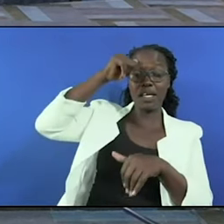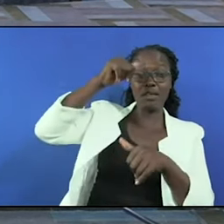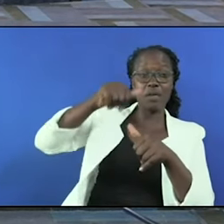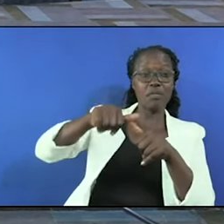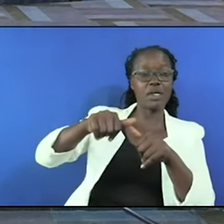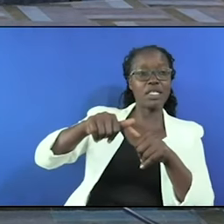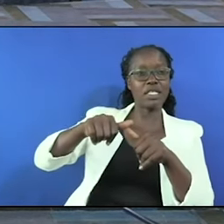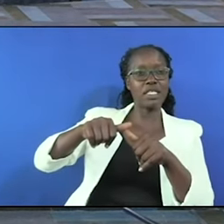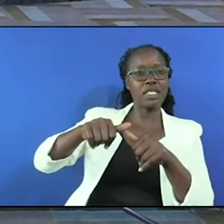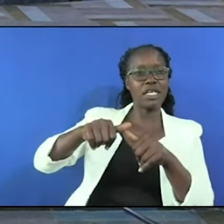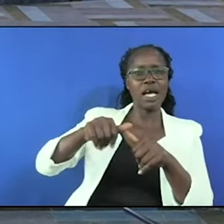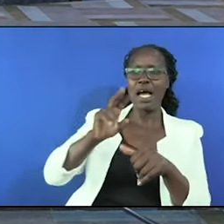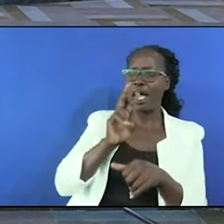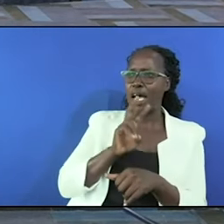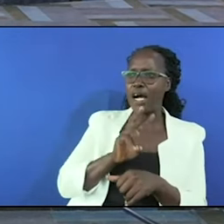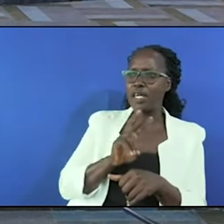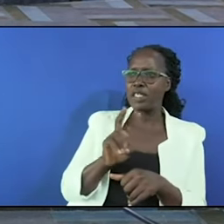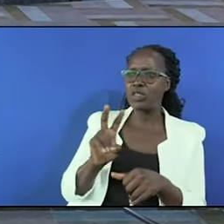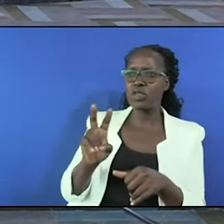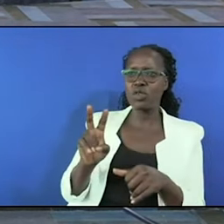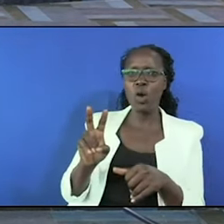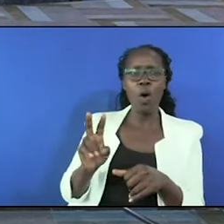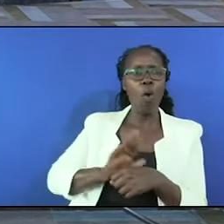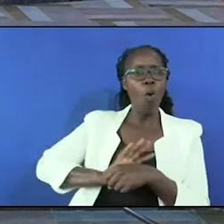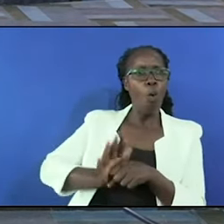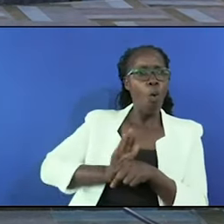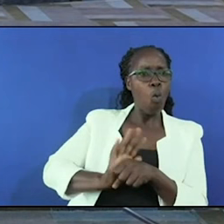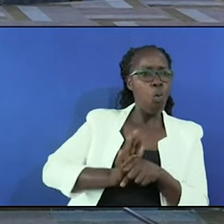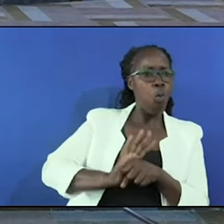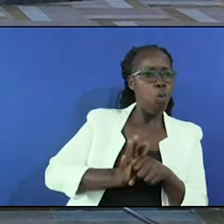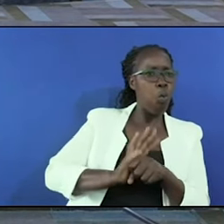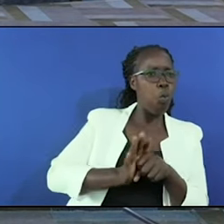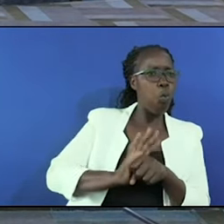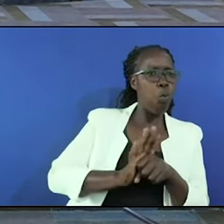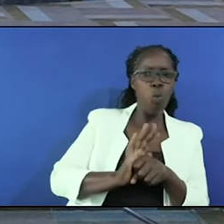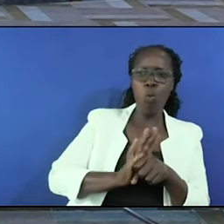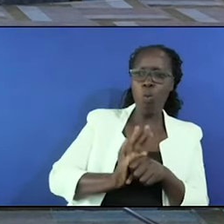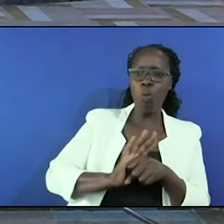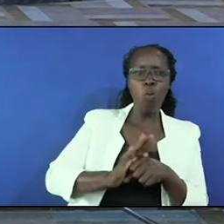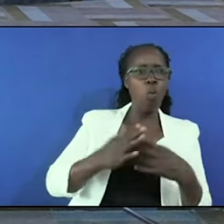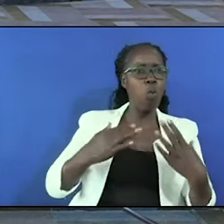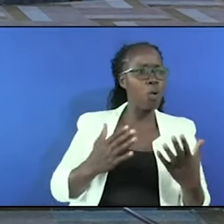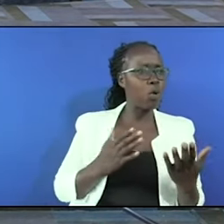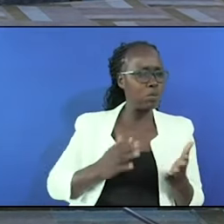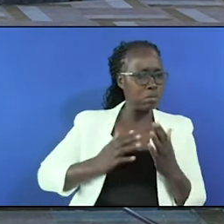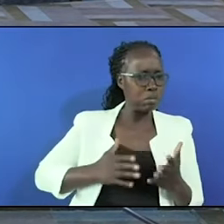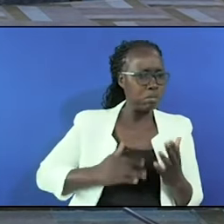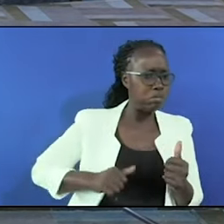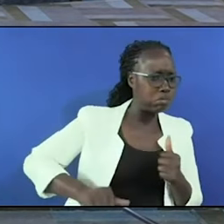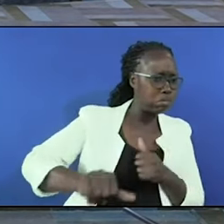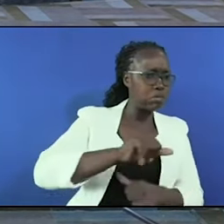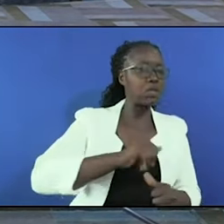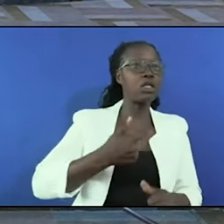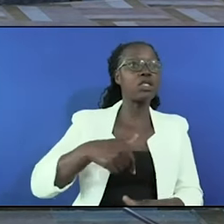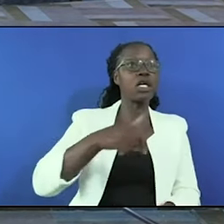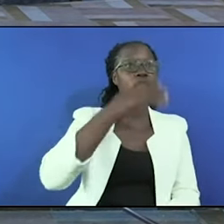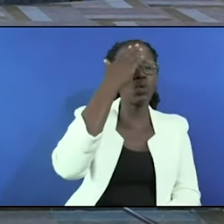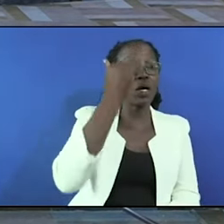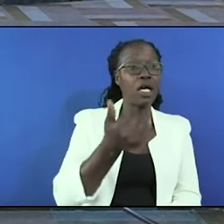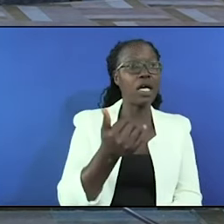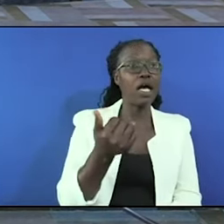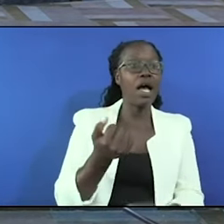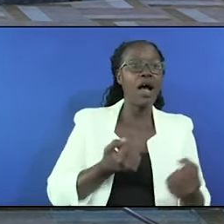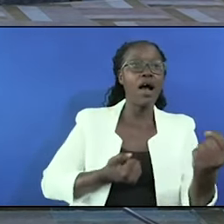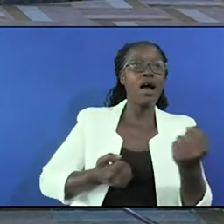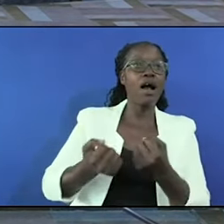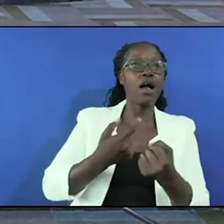remembered, I saw a host of people, a crowd of people surrounding us. Because our